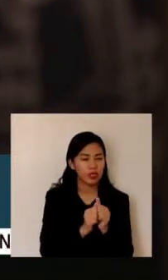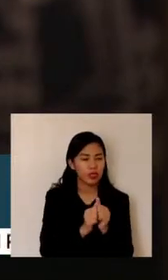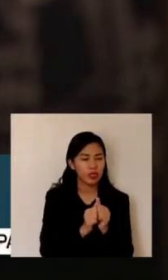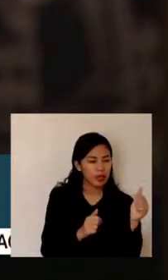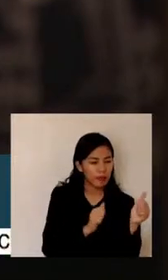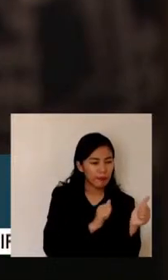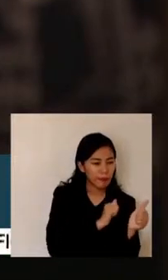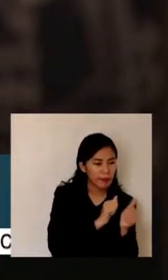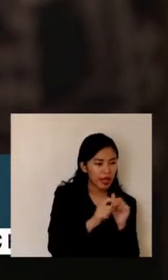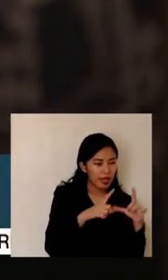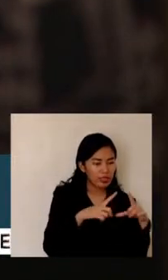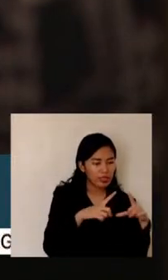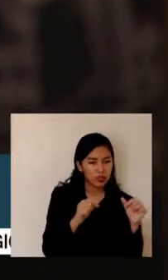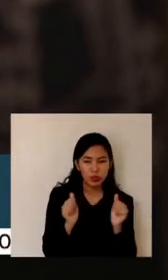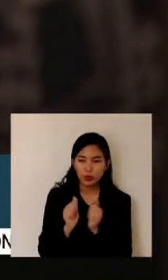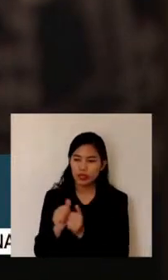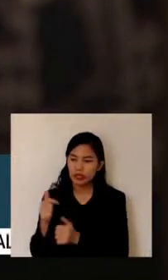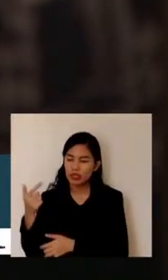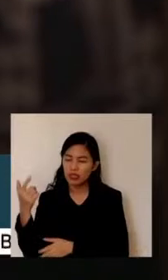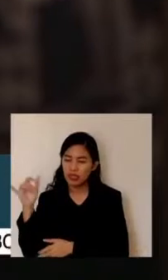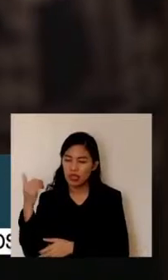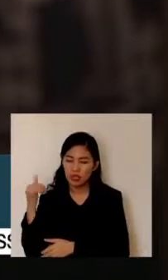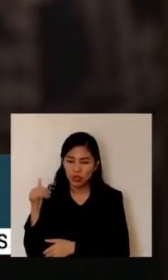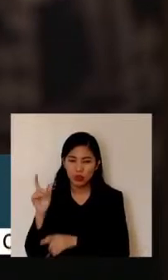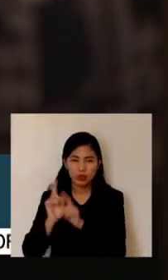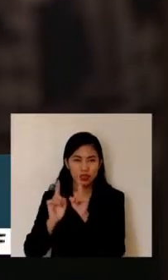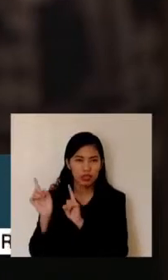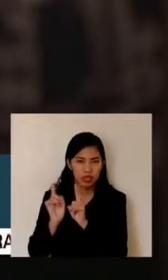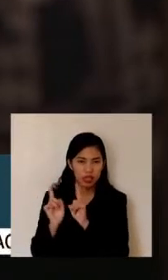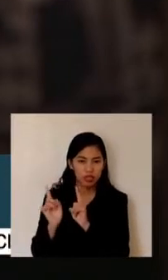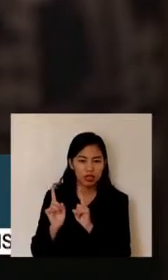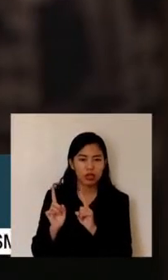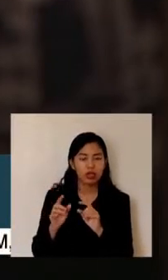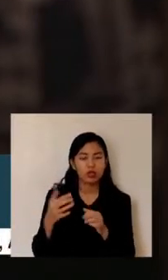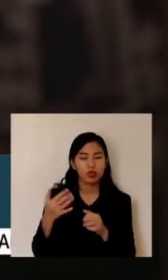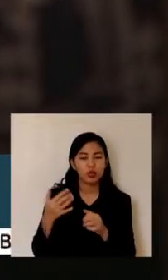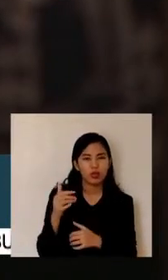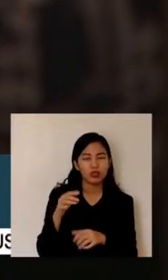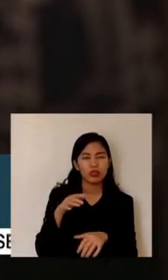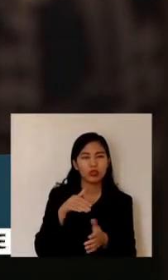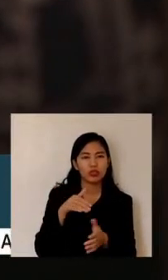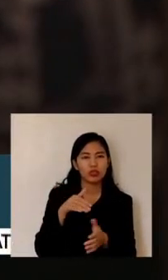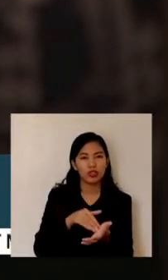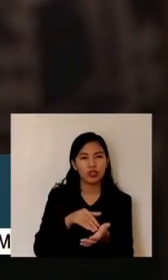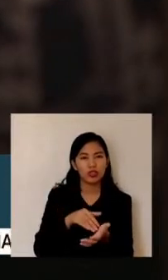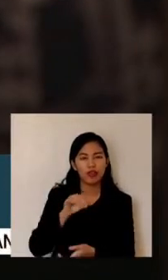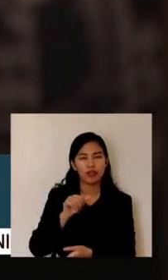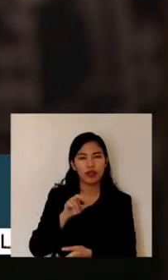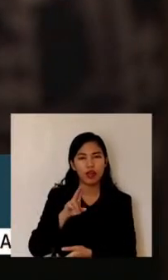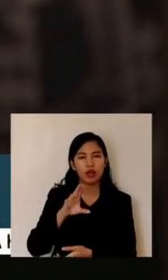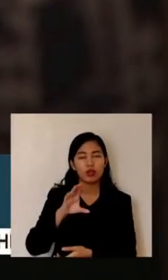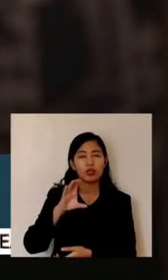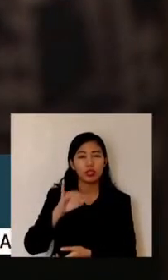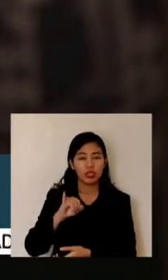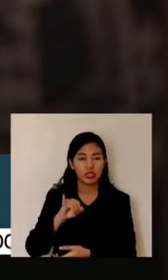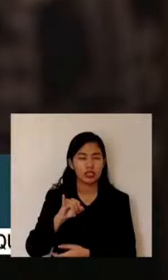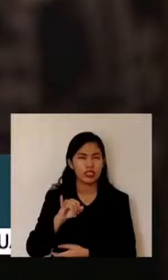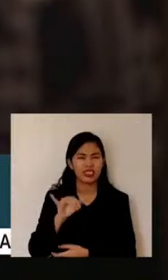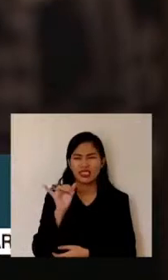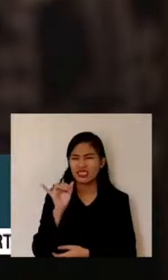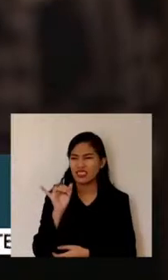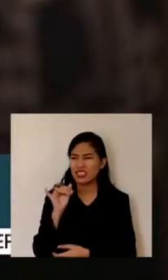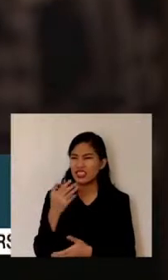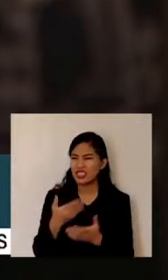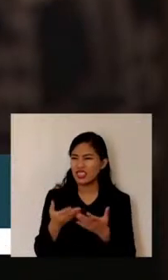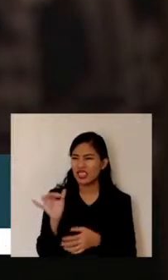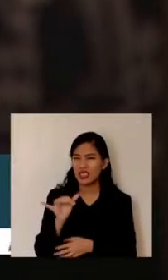the yellow star, comparing Dr. Fauci to Mengele and things like that, sometimes